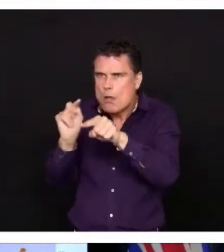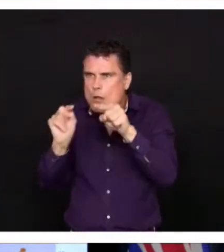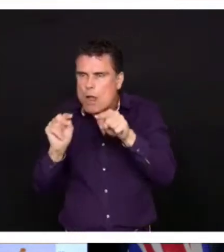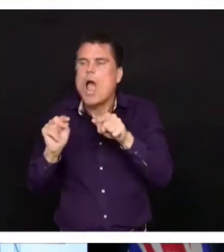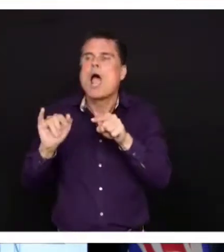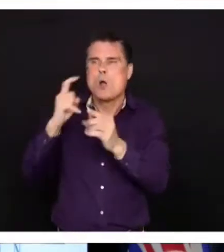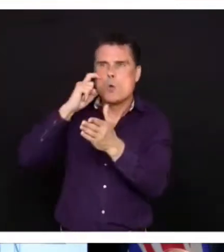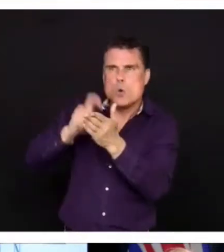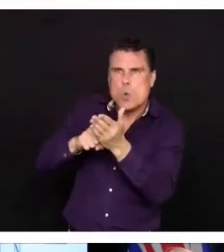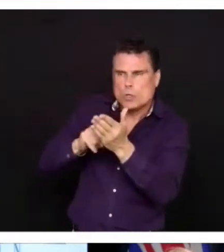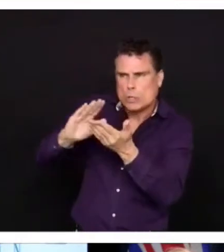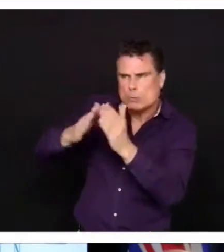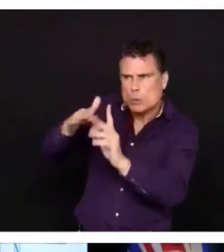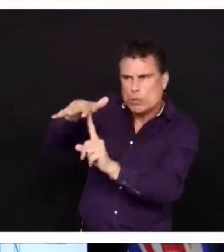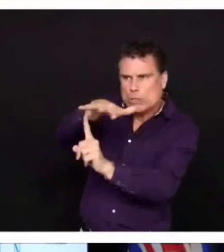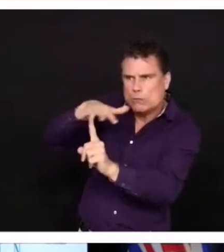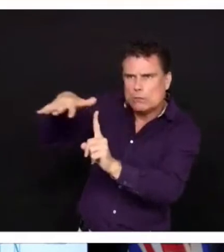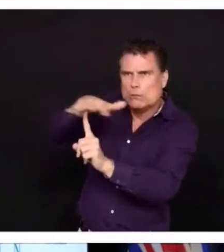world.